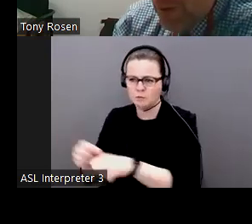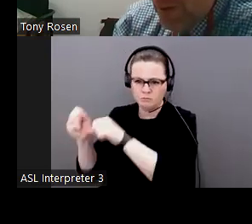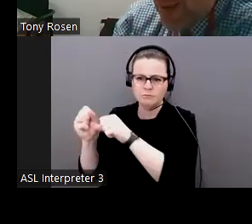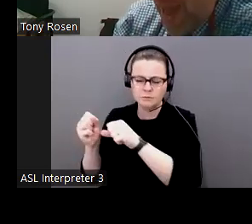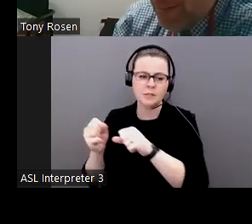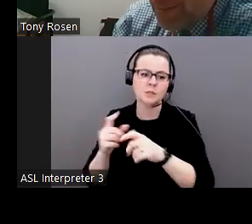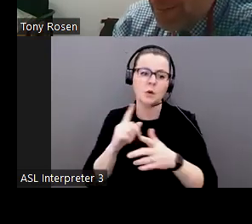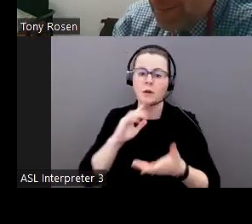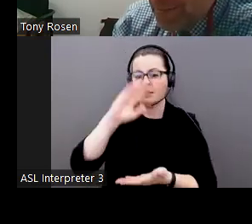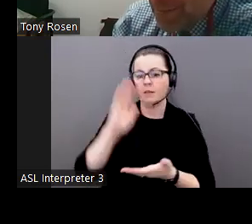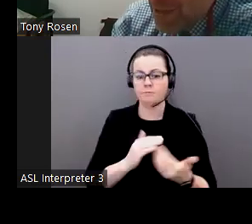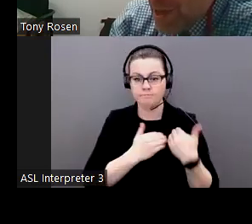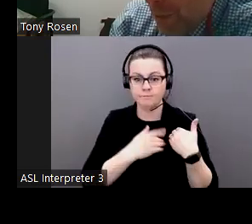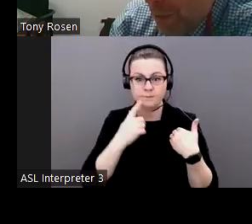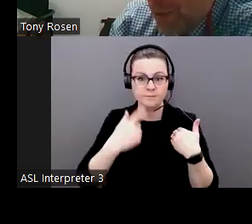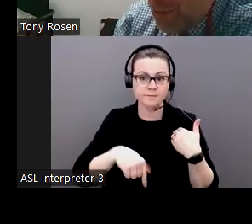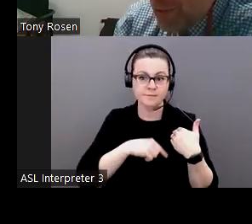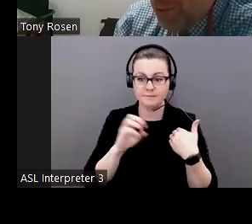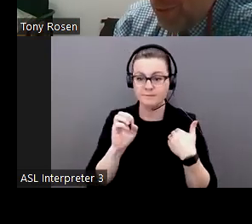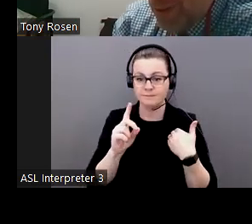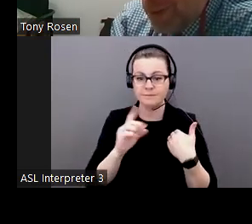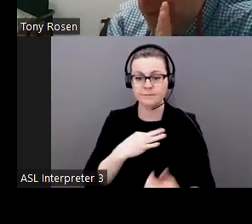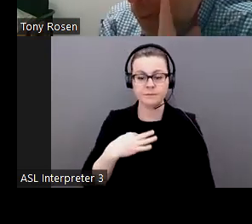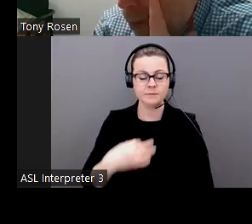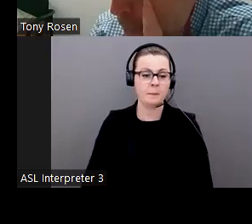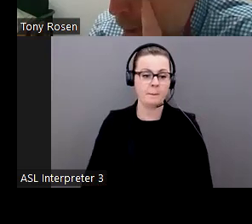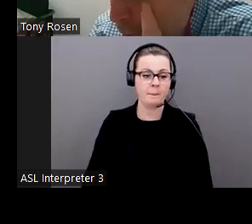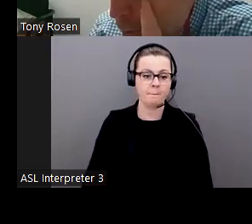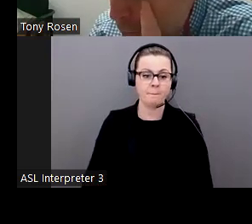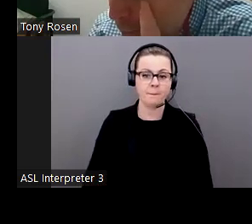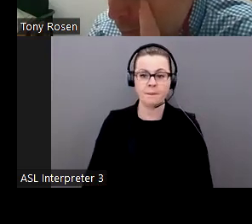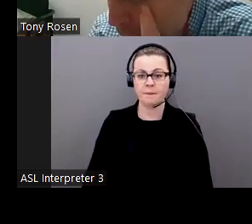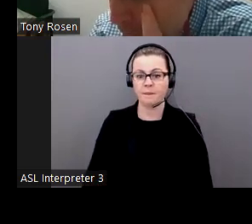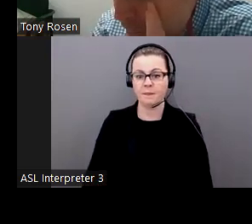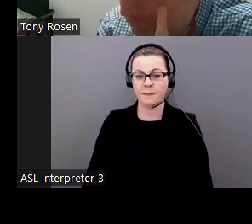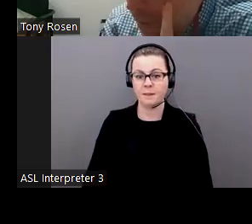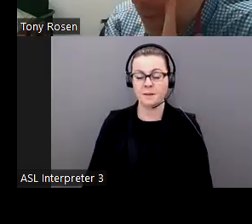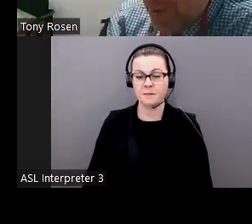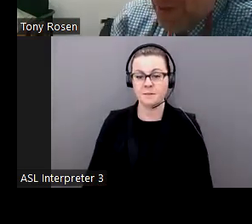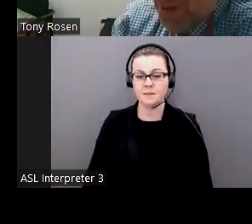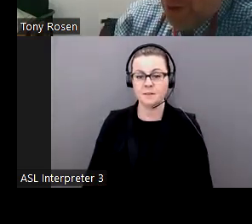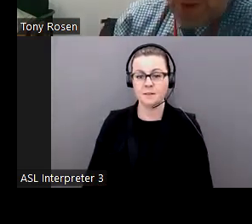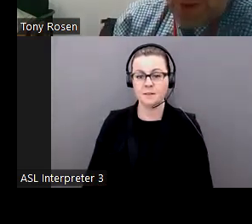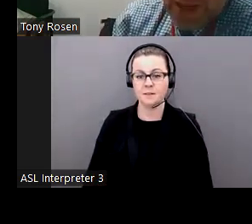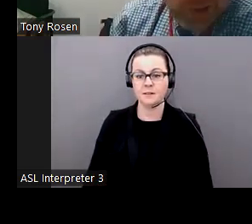So again, similar to or borrowed from